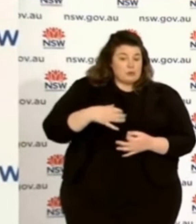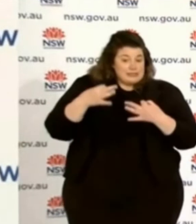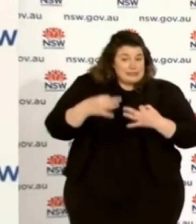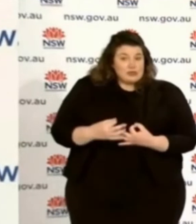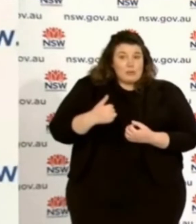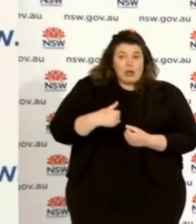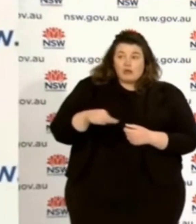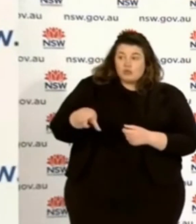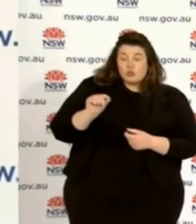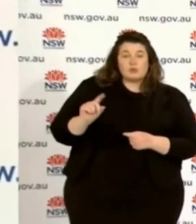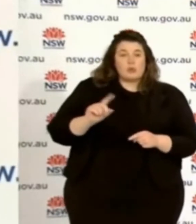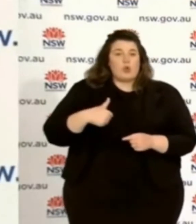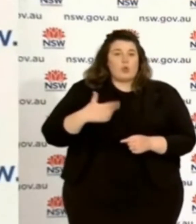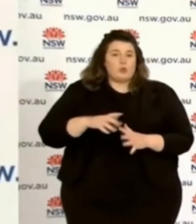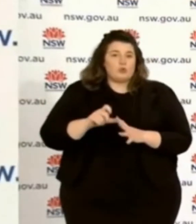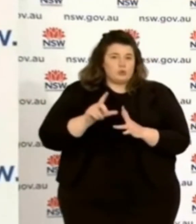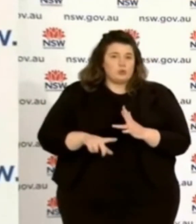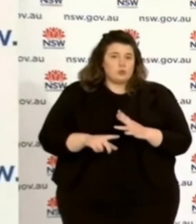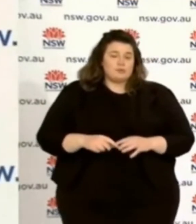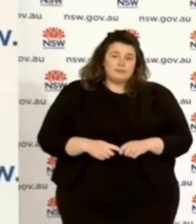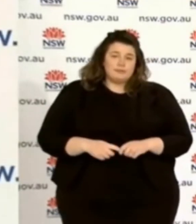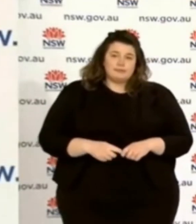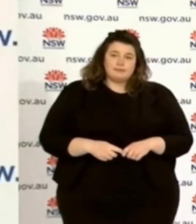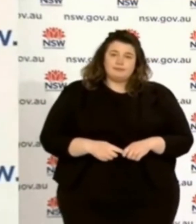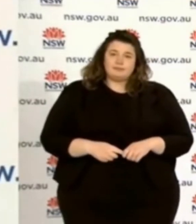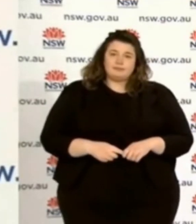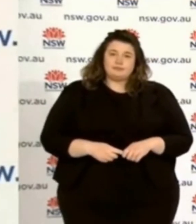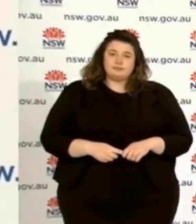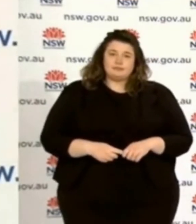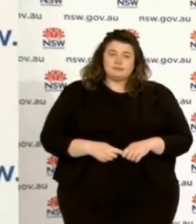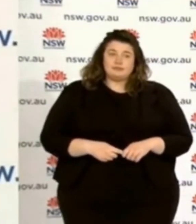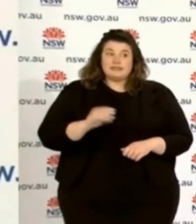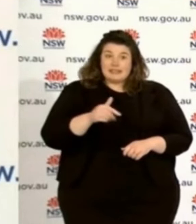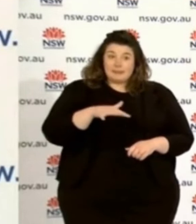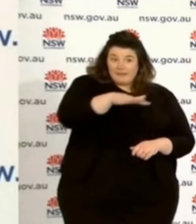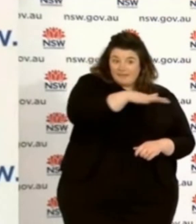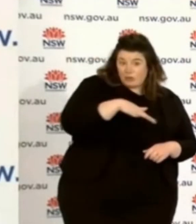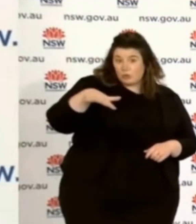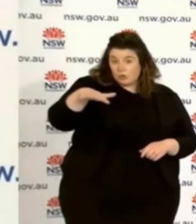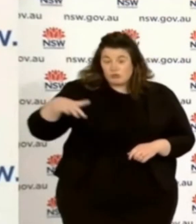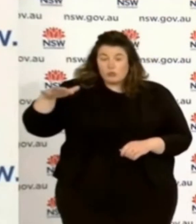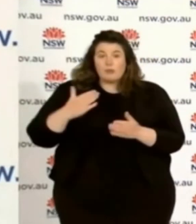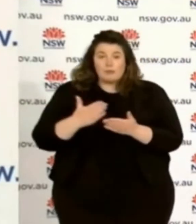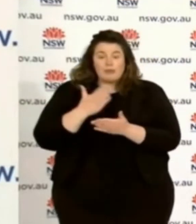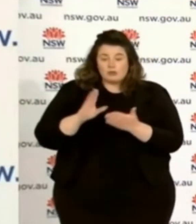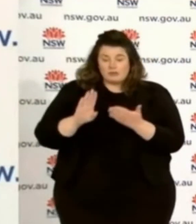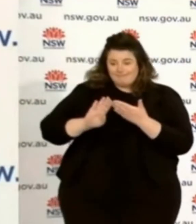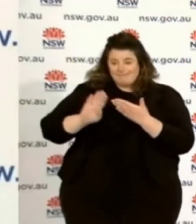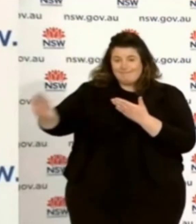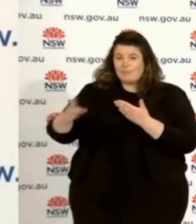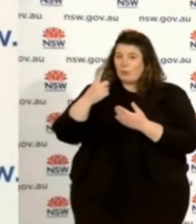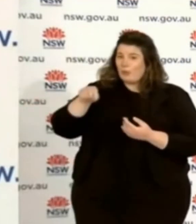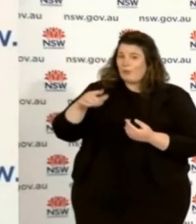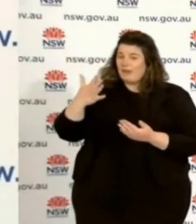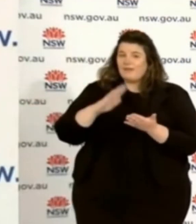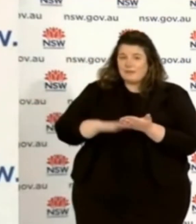and activities. And in some venues, obviously, we want people to make sure they maintain social distancing. They